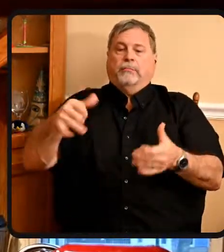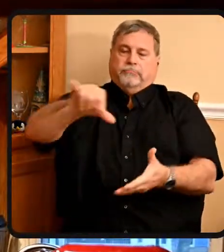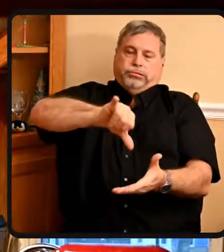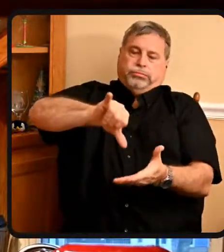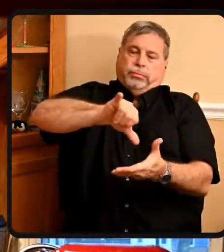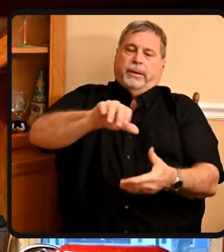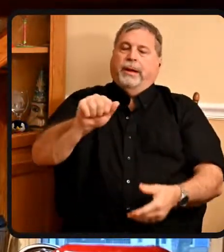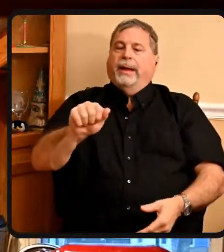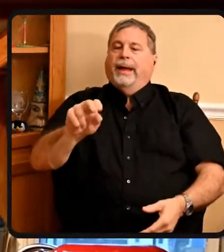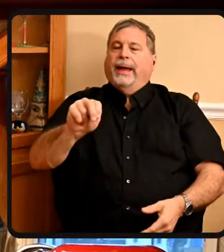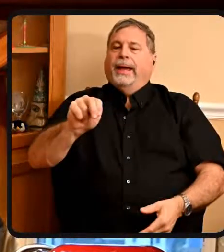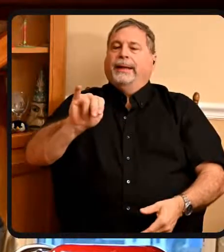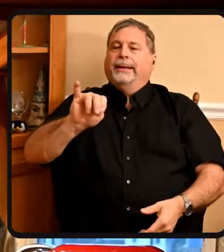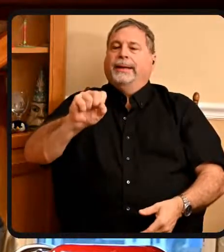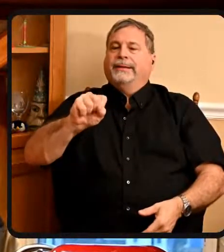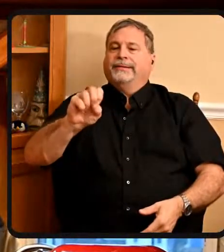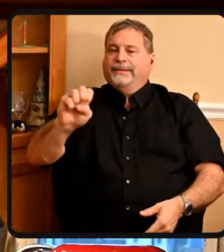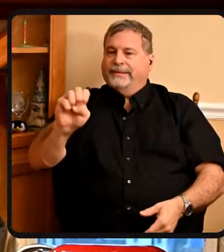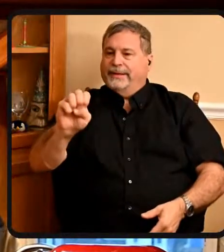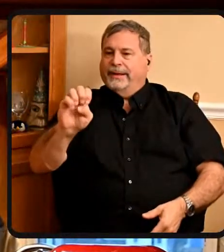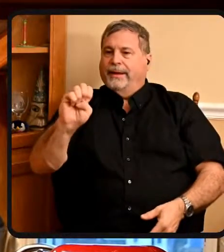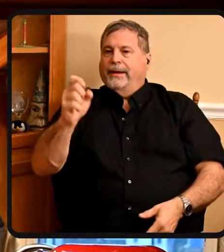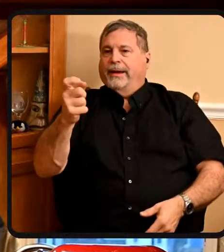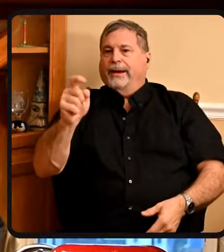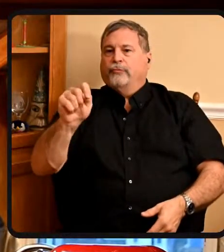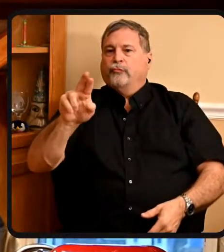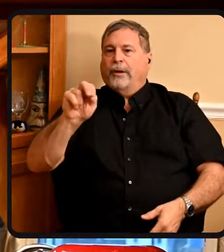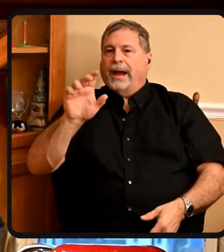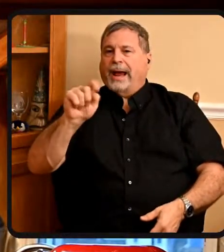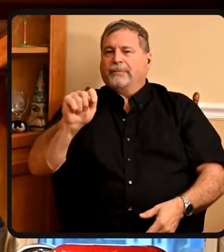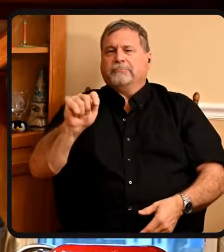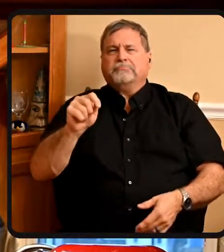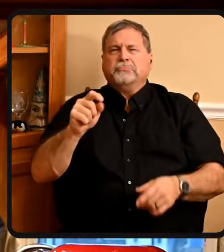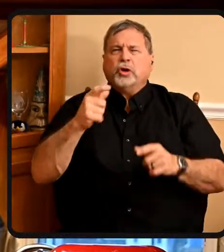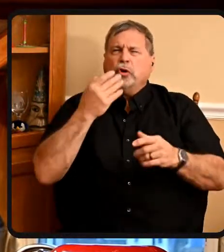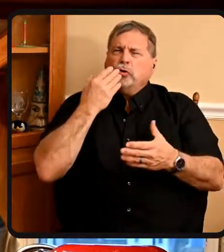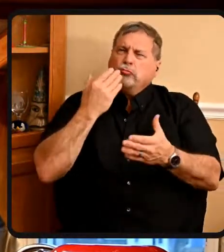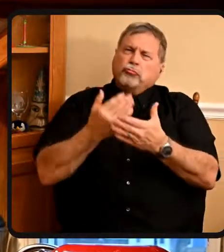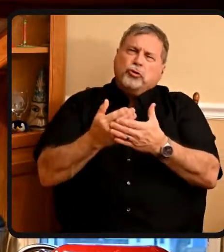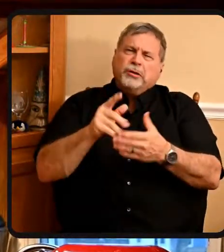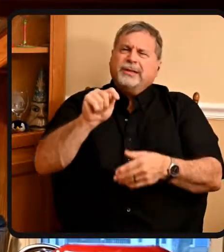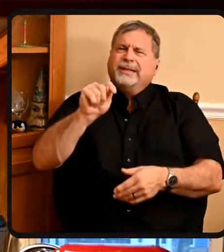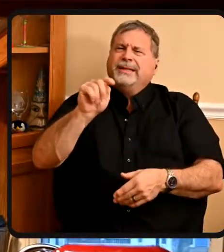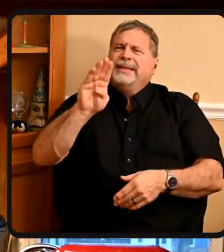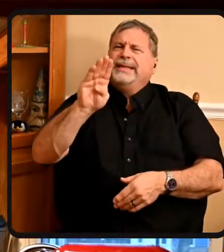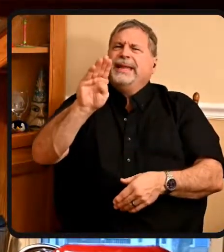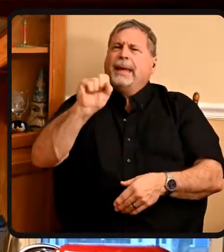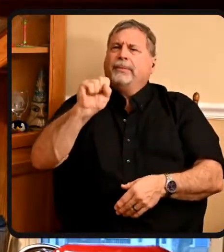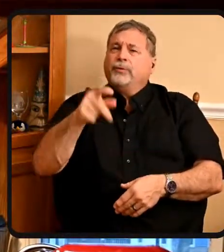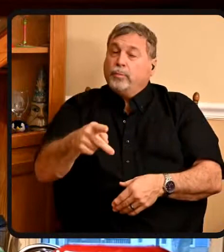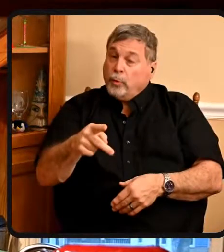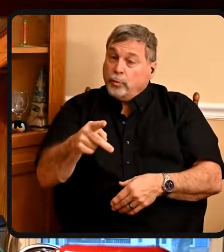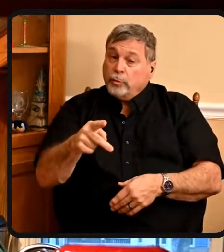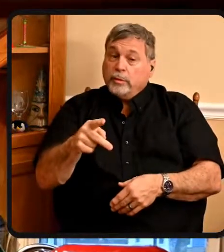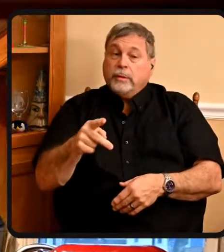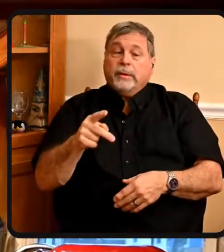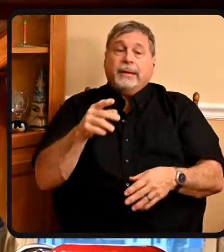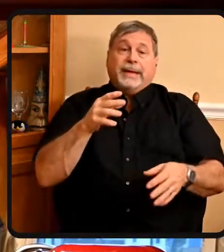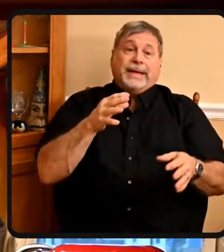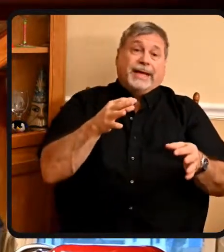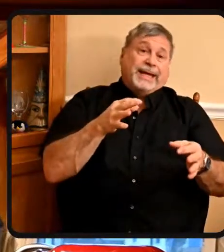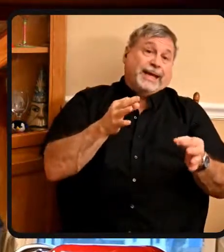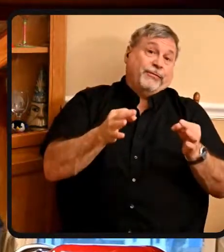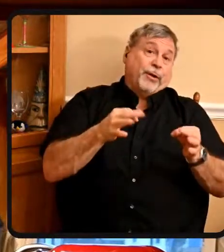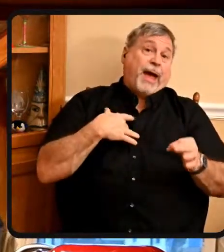in my anise or anise, putting in a good tablespoon of this.